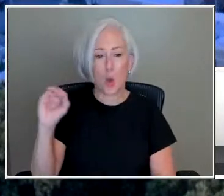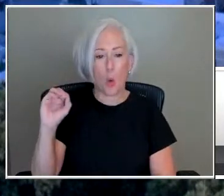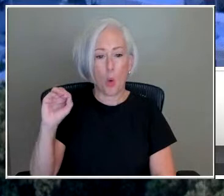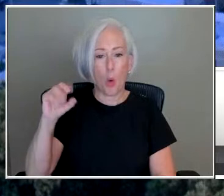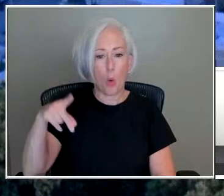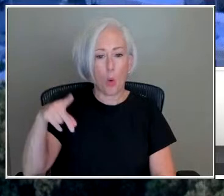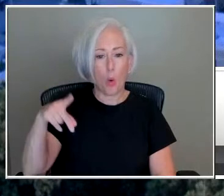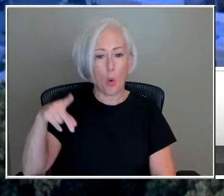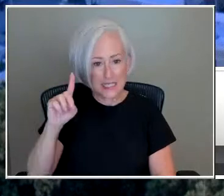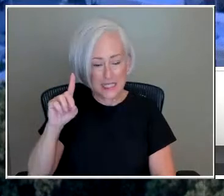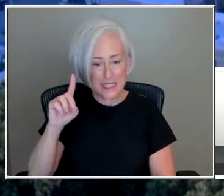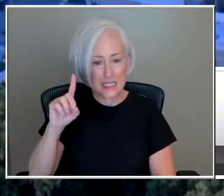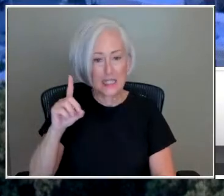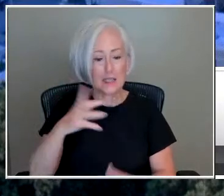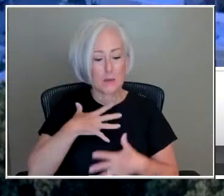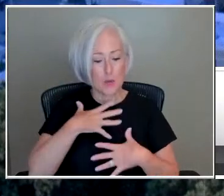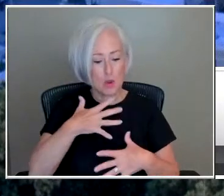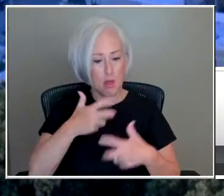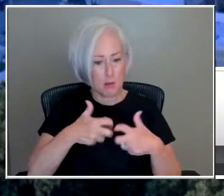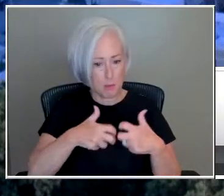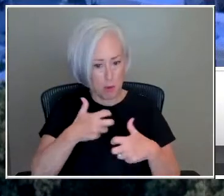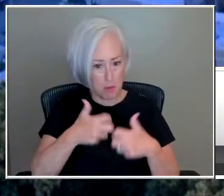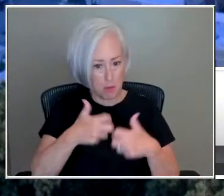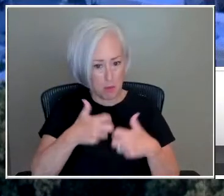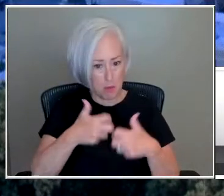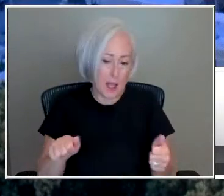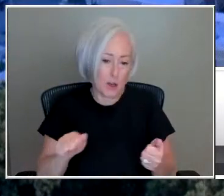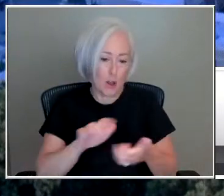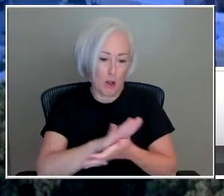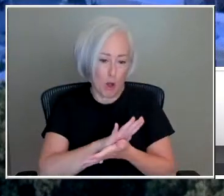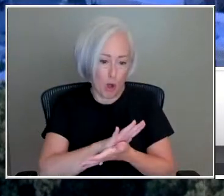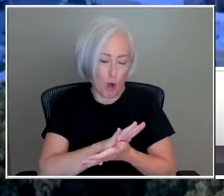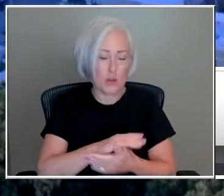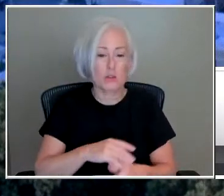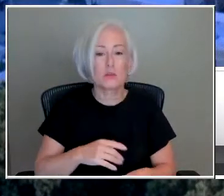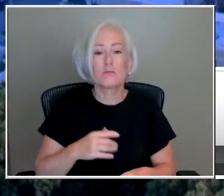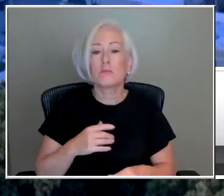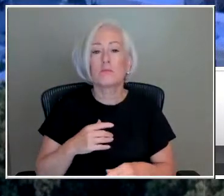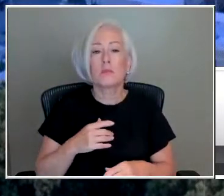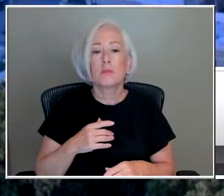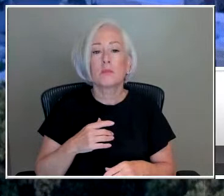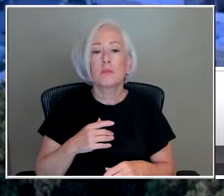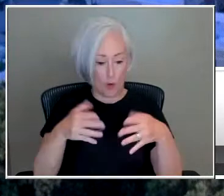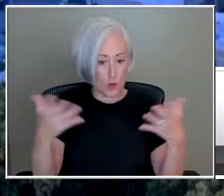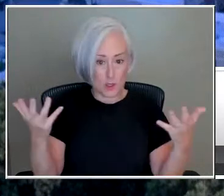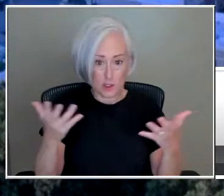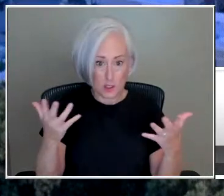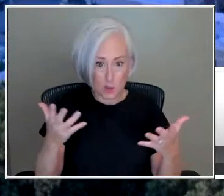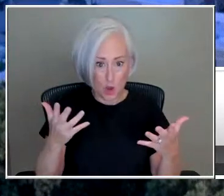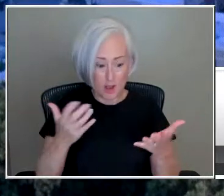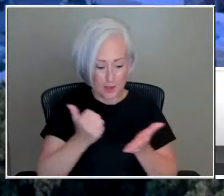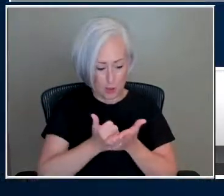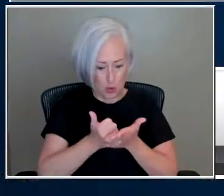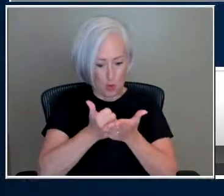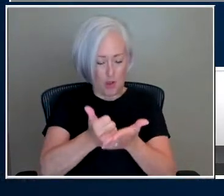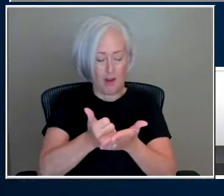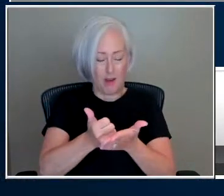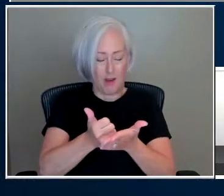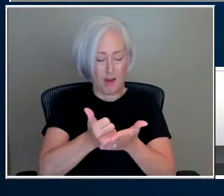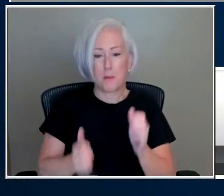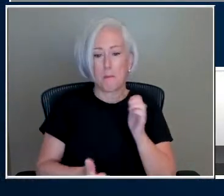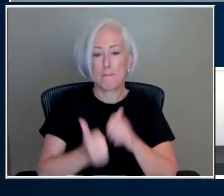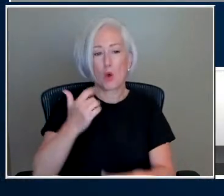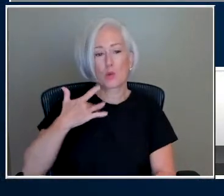really, its focus is to try to protect those who are most sensitive among us. Sure. Well,